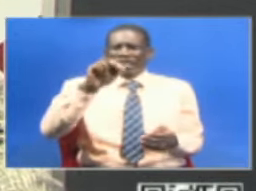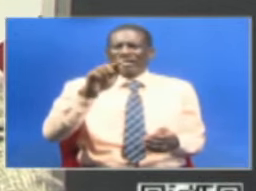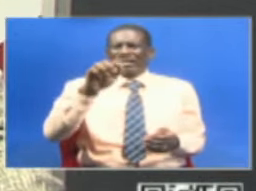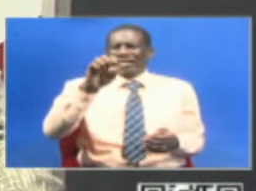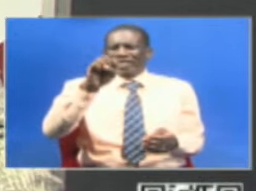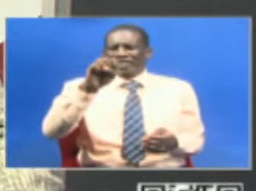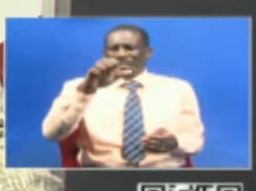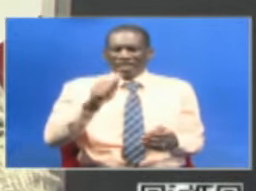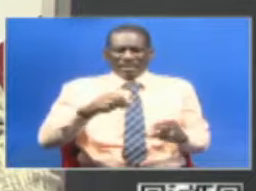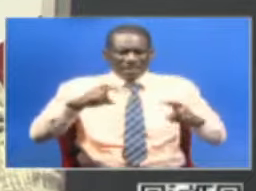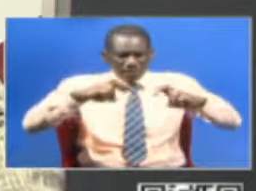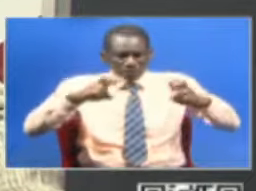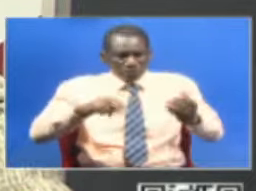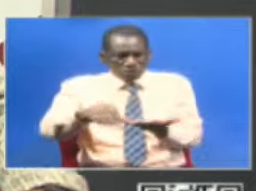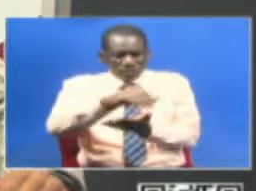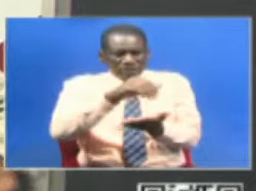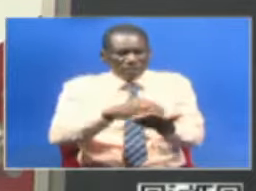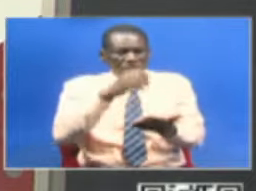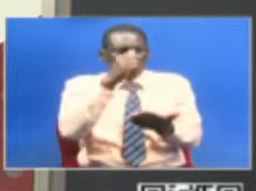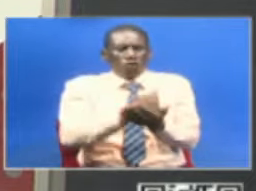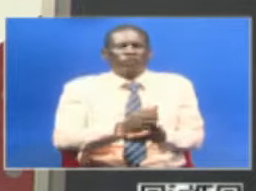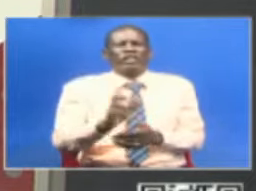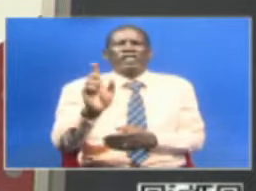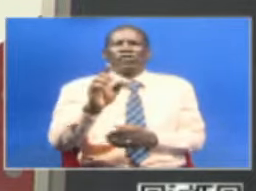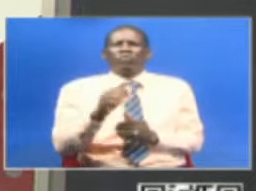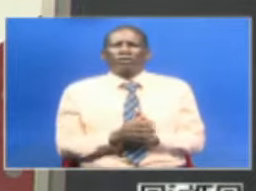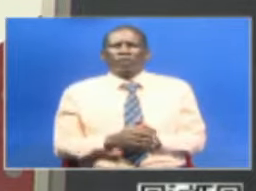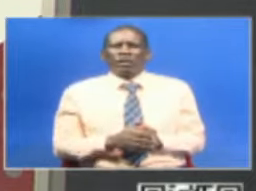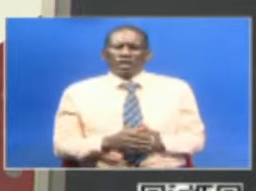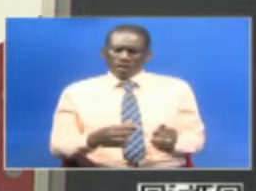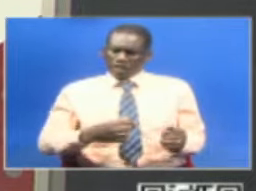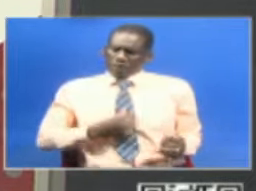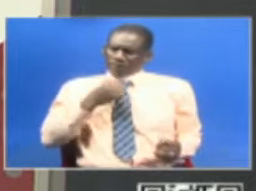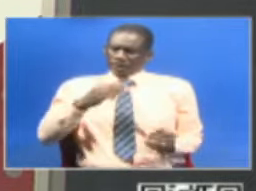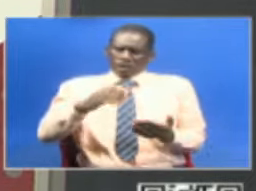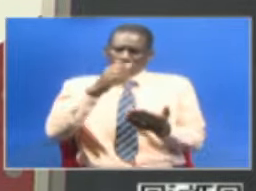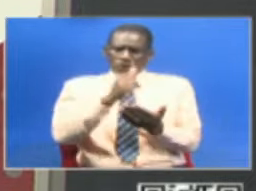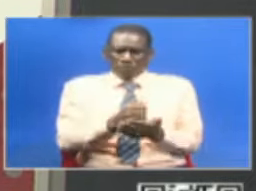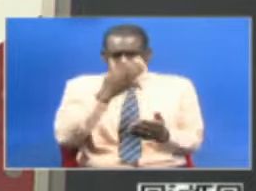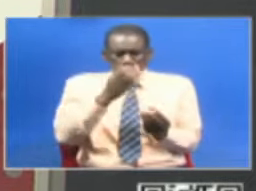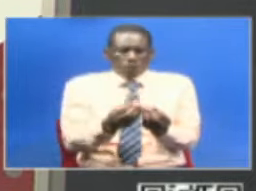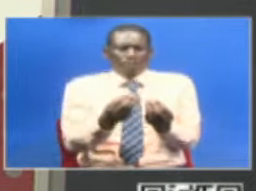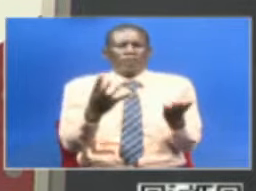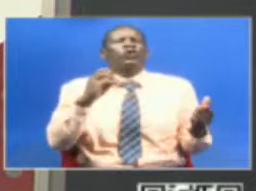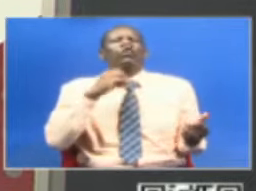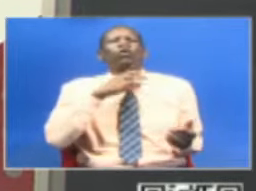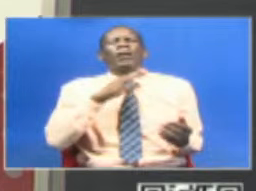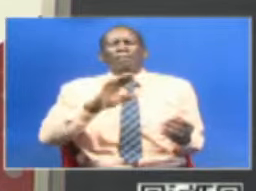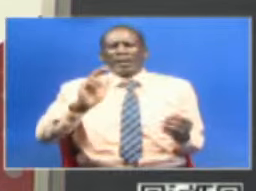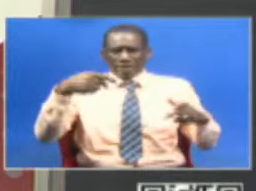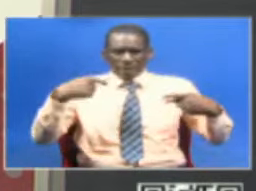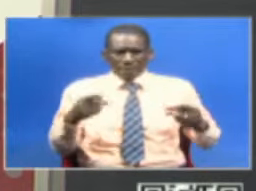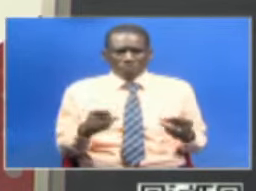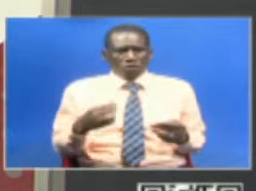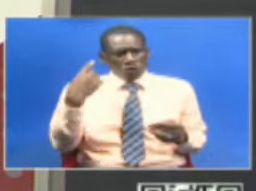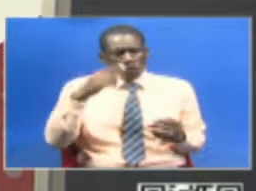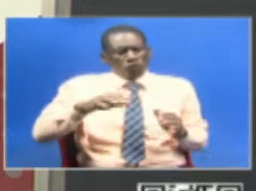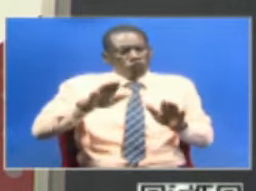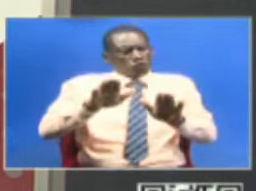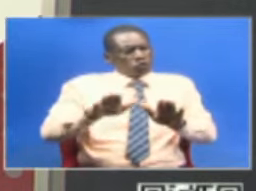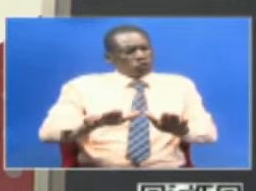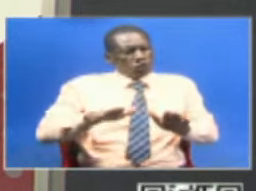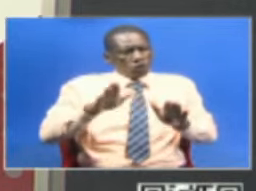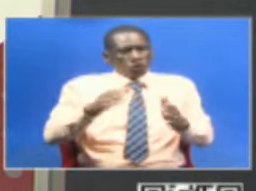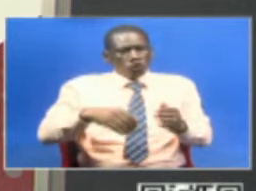Inspection Centre headquarters in Nairobi. His visit was provoked by numerous complaints by Kenyans over the slow processing